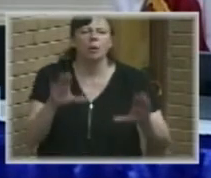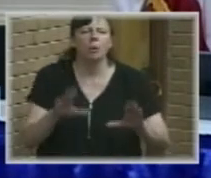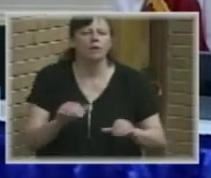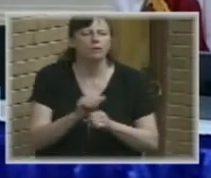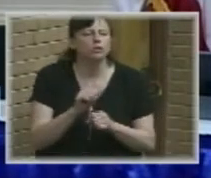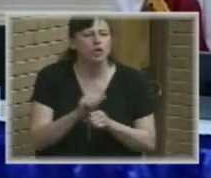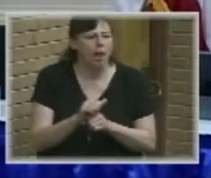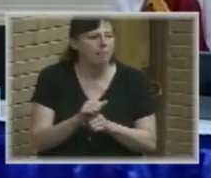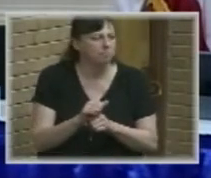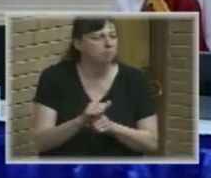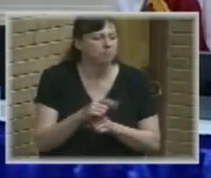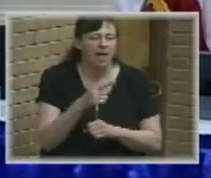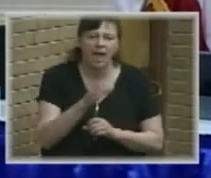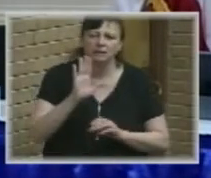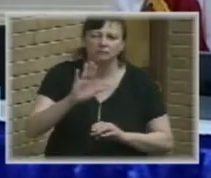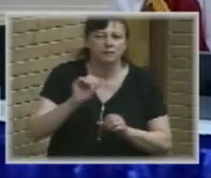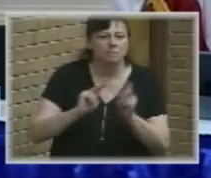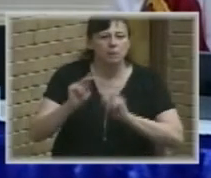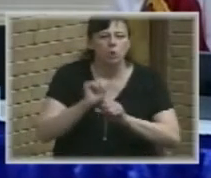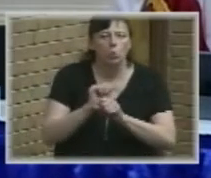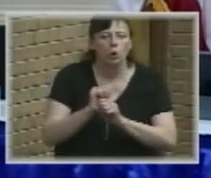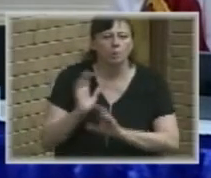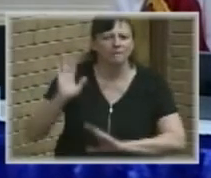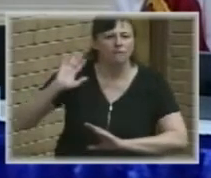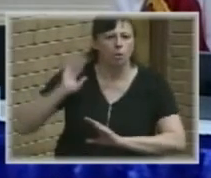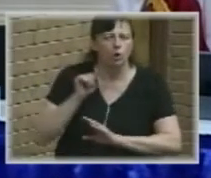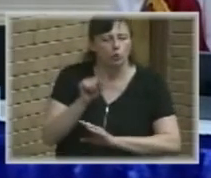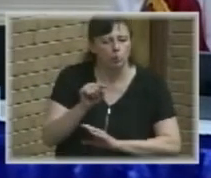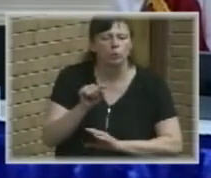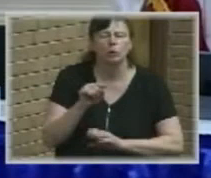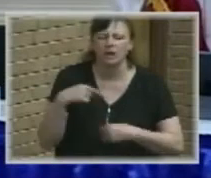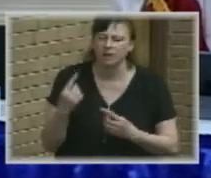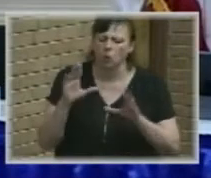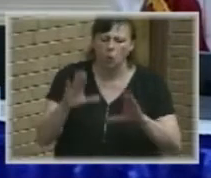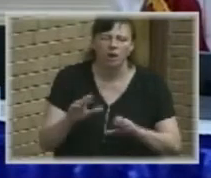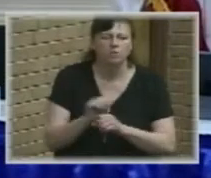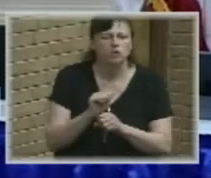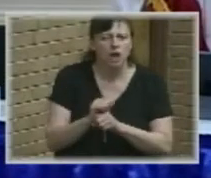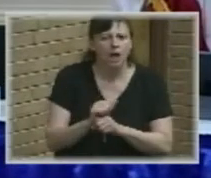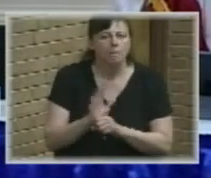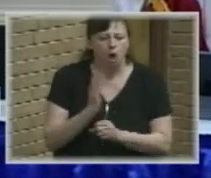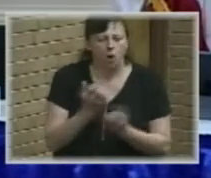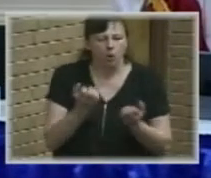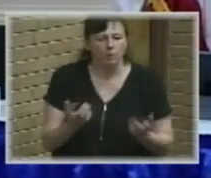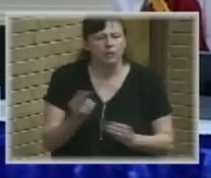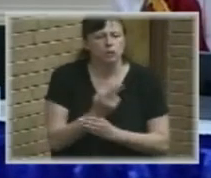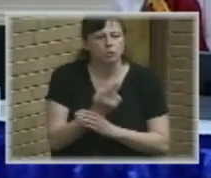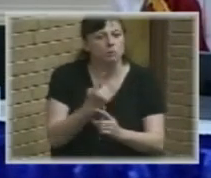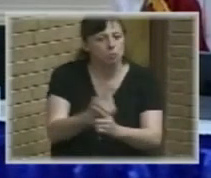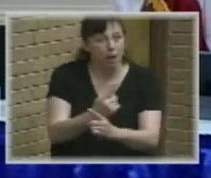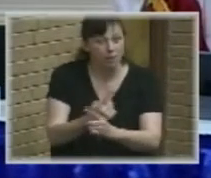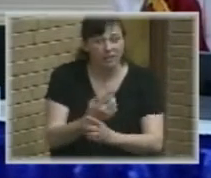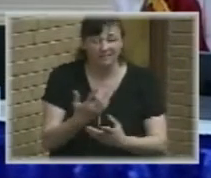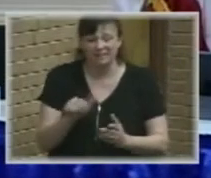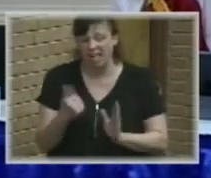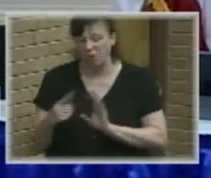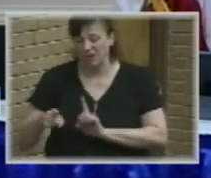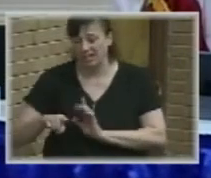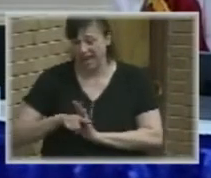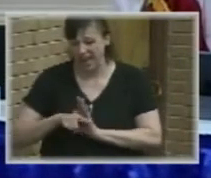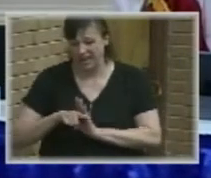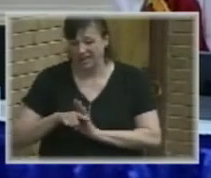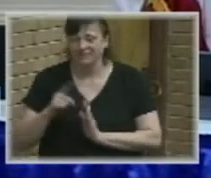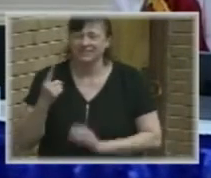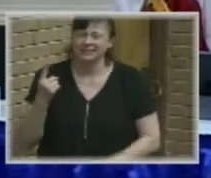job, and your predecessors have done a great job of making sure our equipment multitasks. The other downside with this is that it was